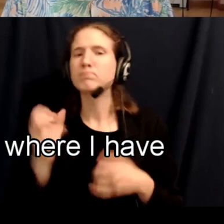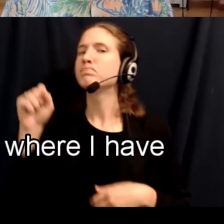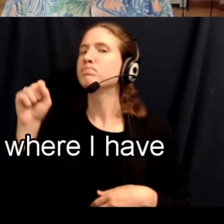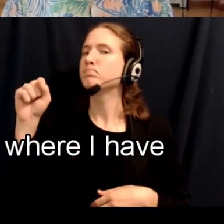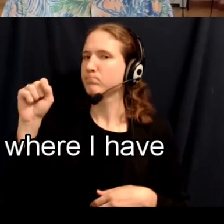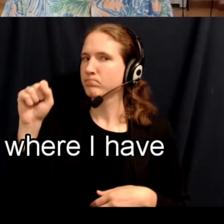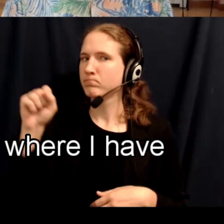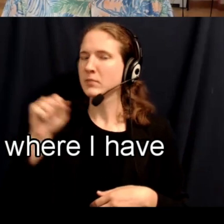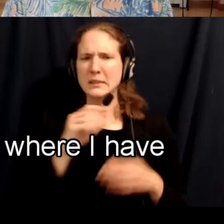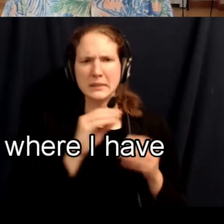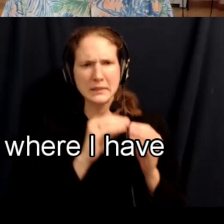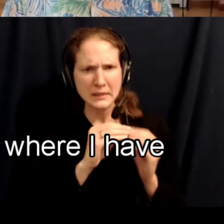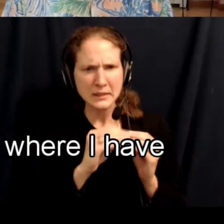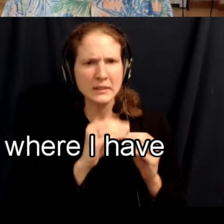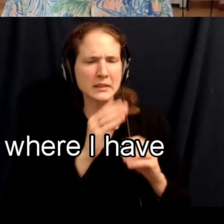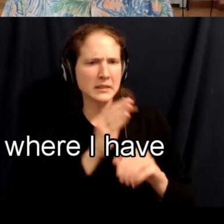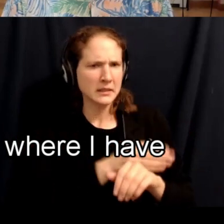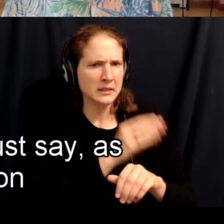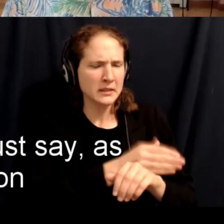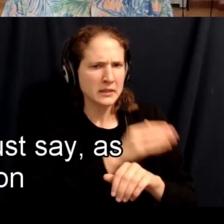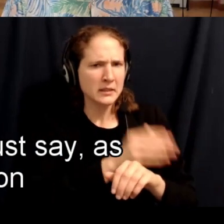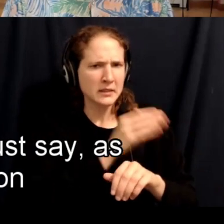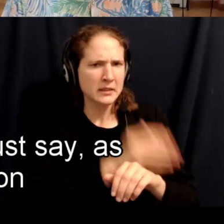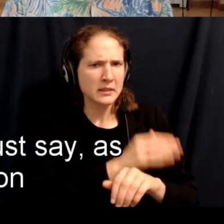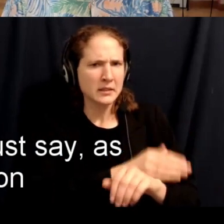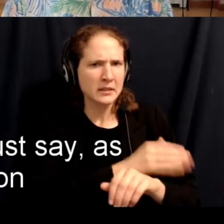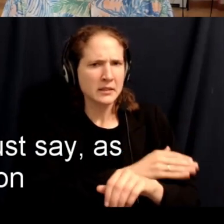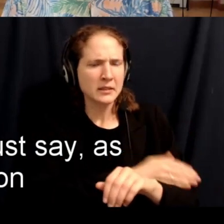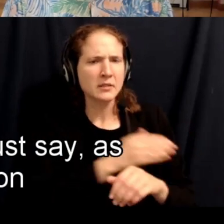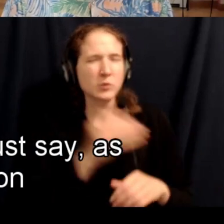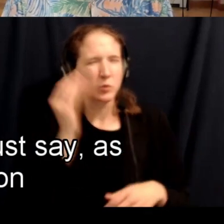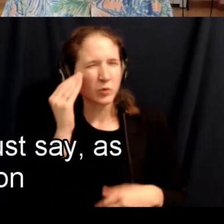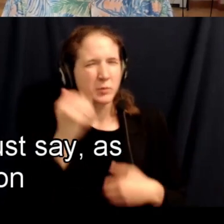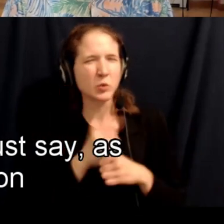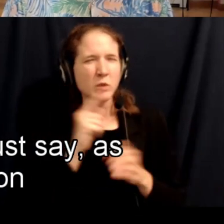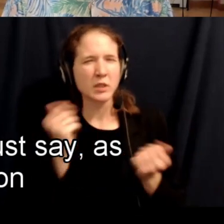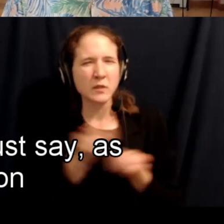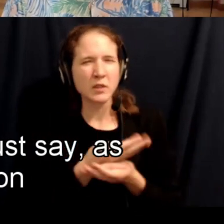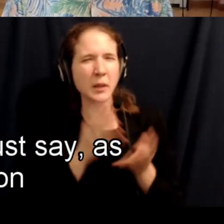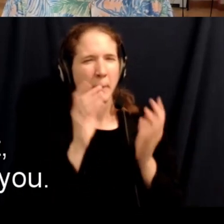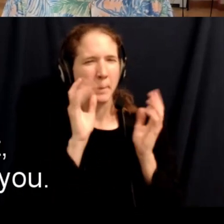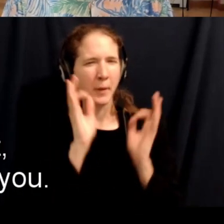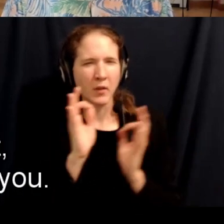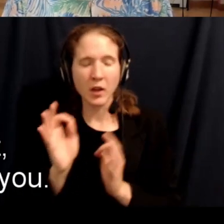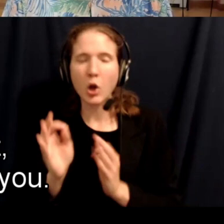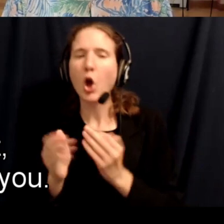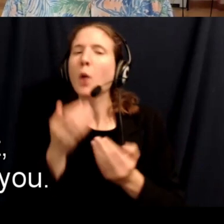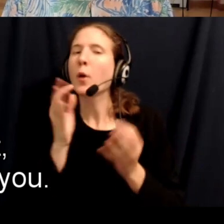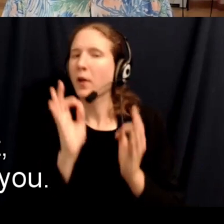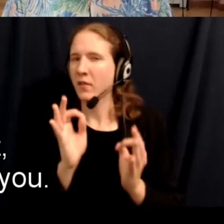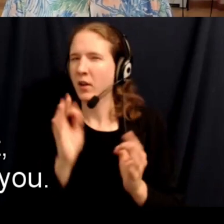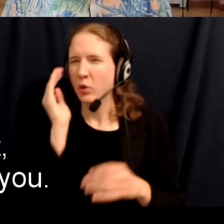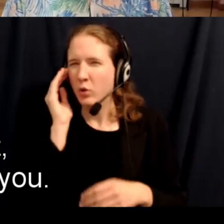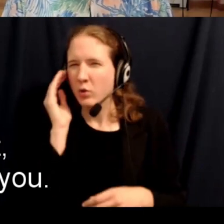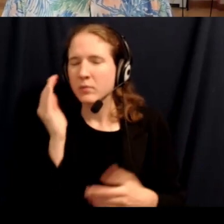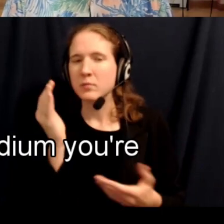working in such a way where, I have to make sure that everything is, let's just say, as close to perfection as I can make it.